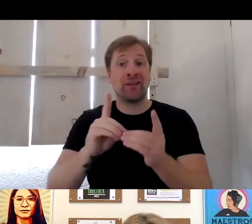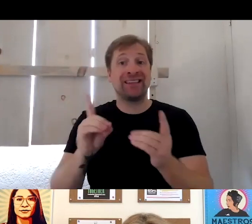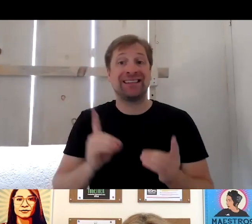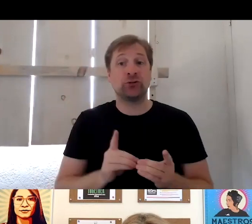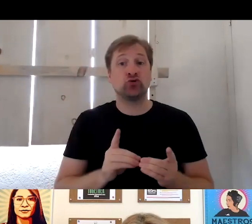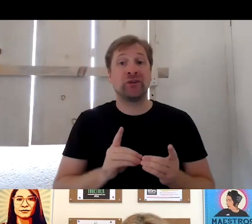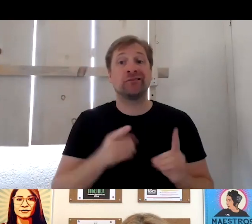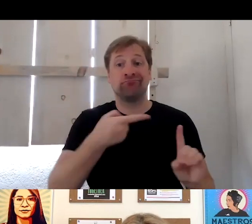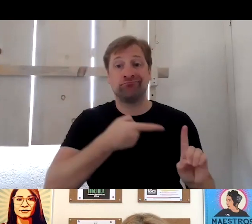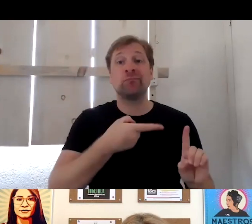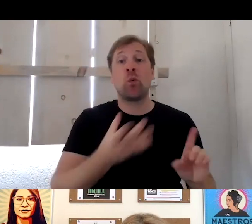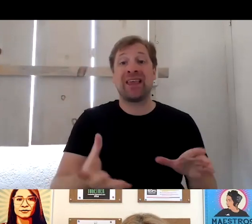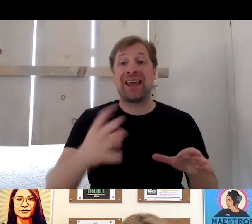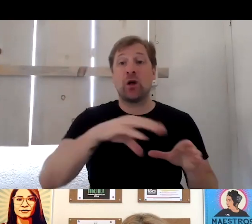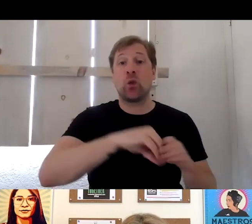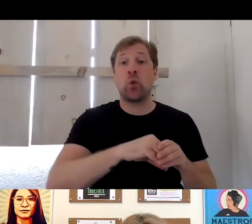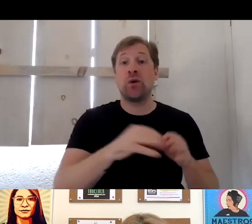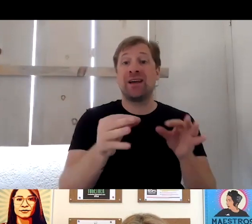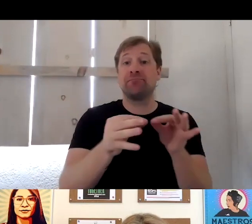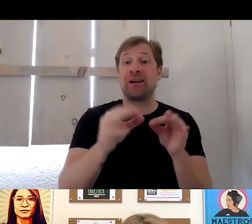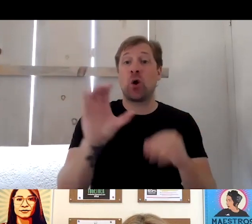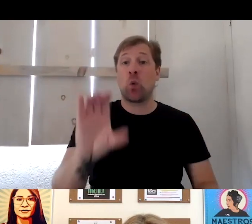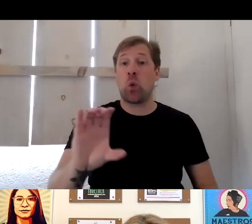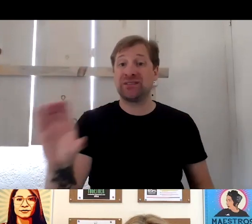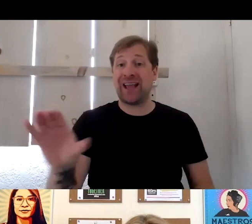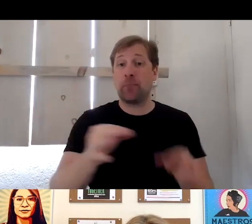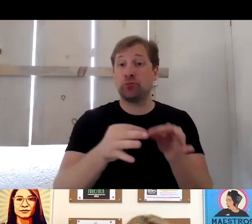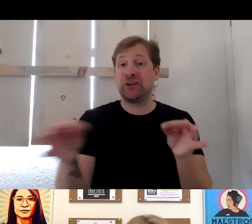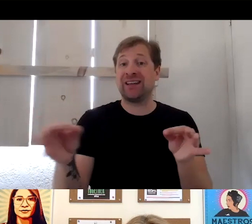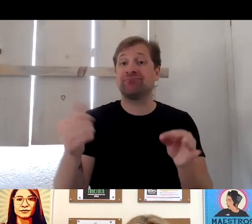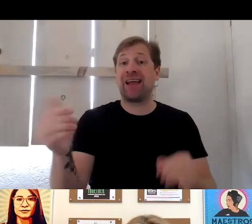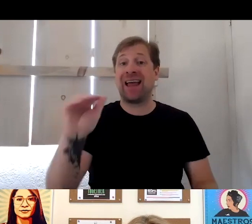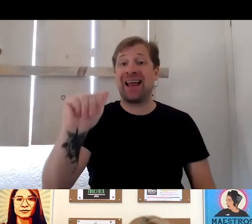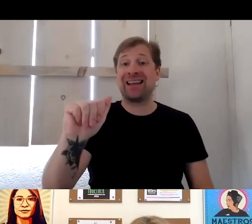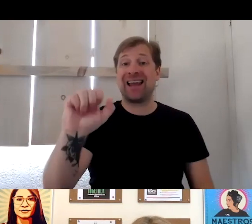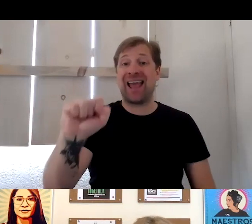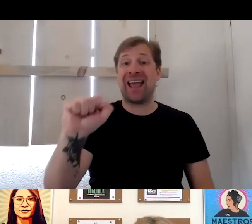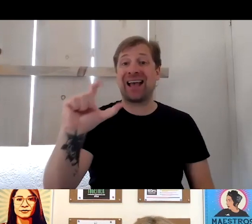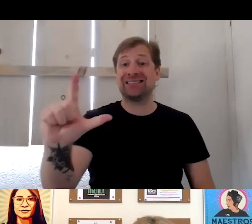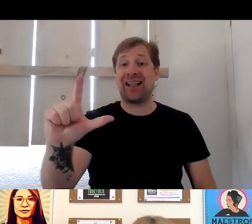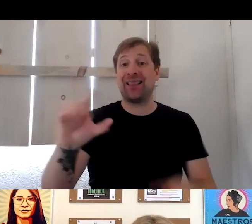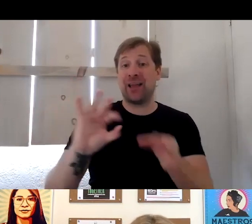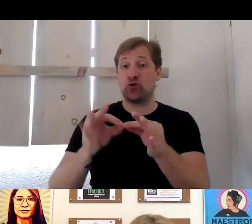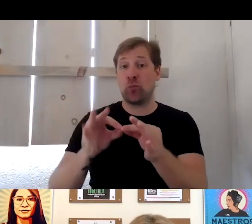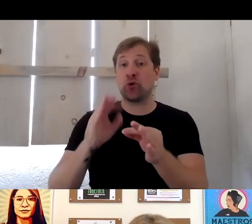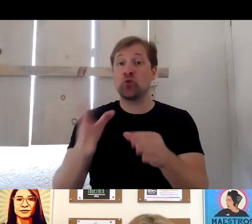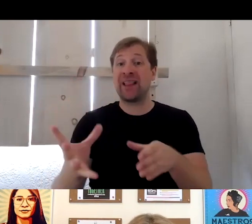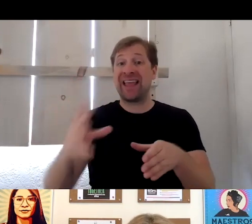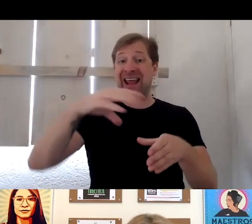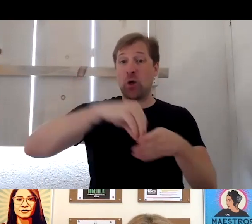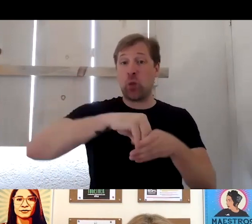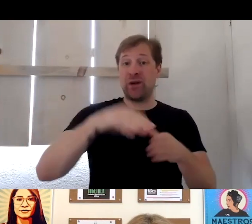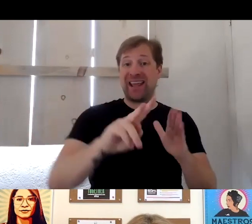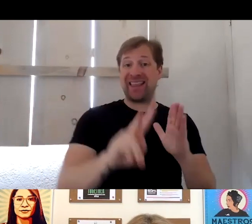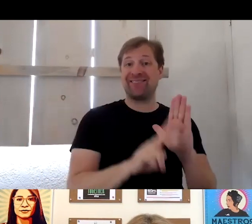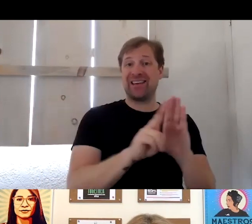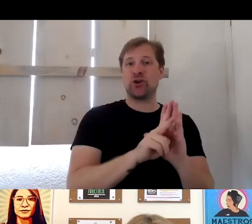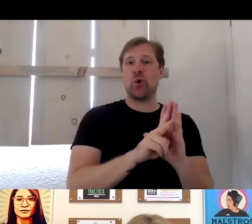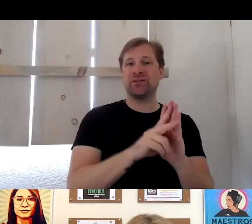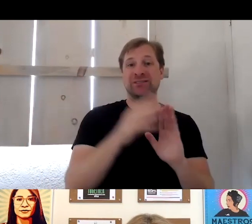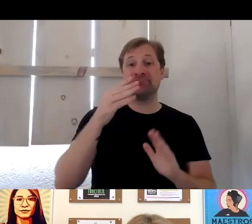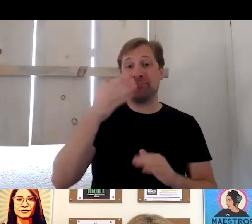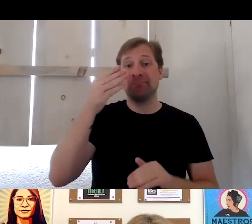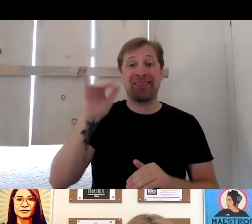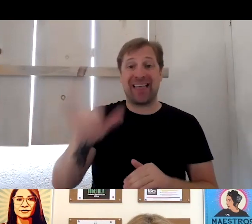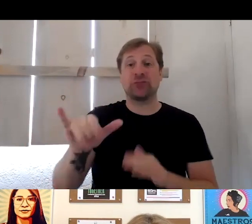include captioning and ASL interpretation embedded in videos as it is required by